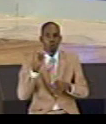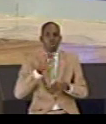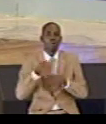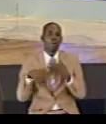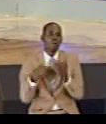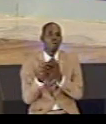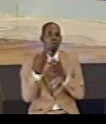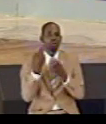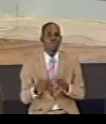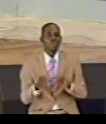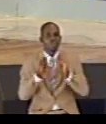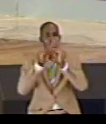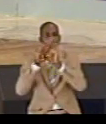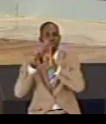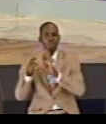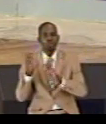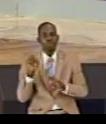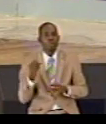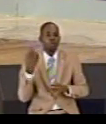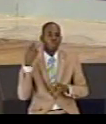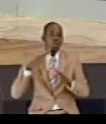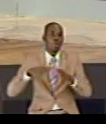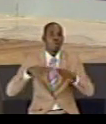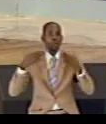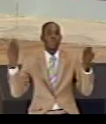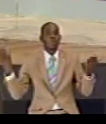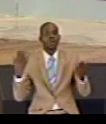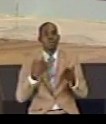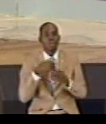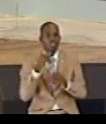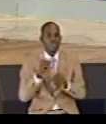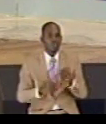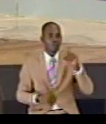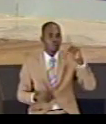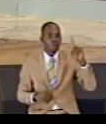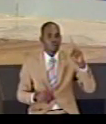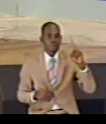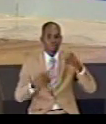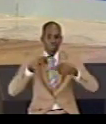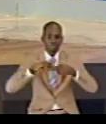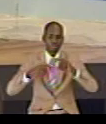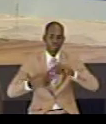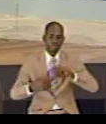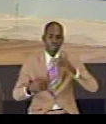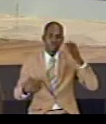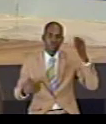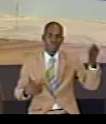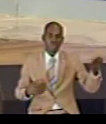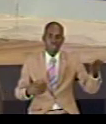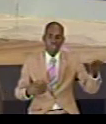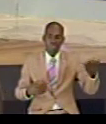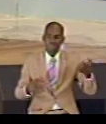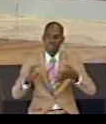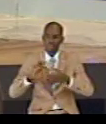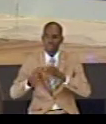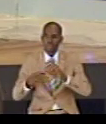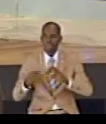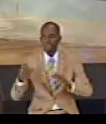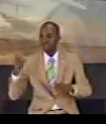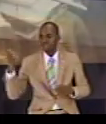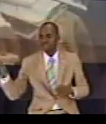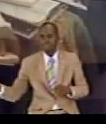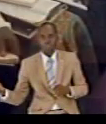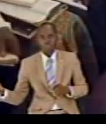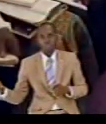and everyone's bands on that side, on this side, on that